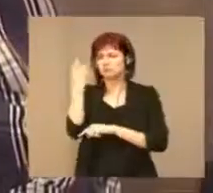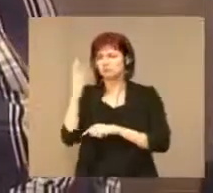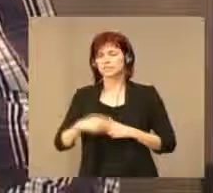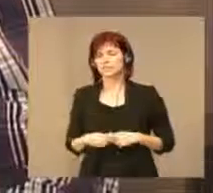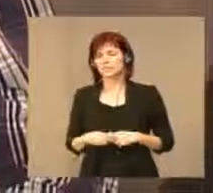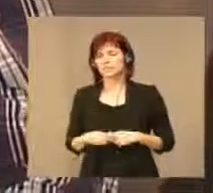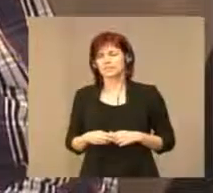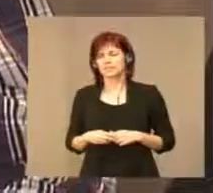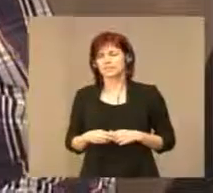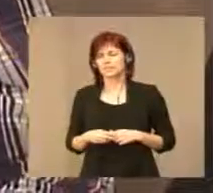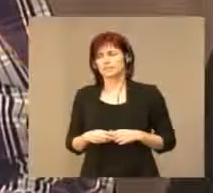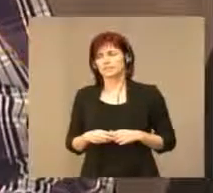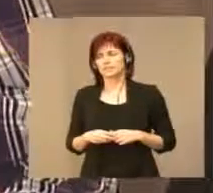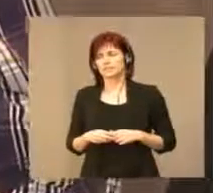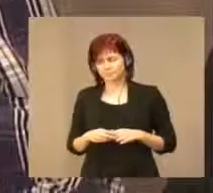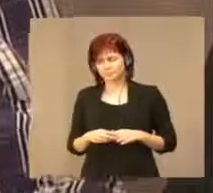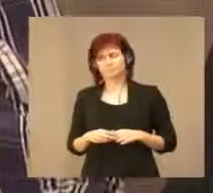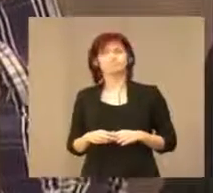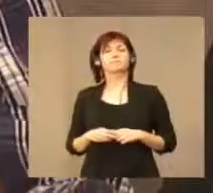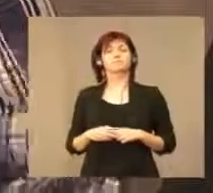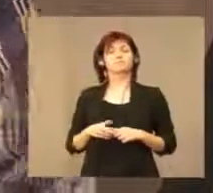You know, when I mentioned